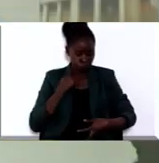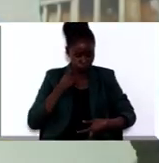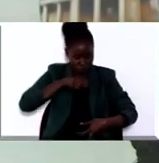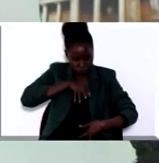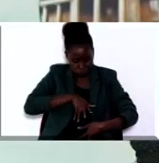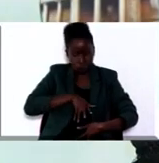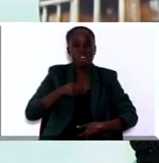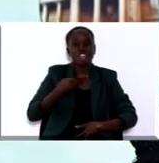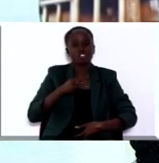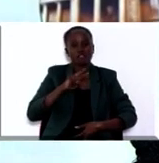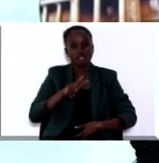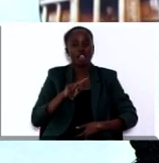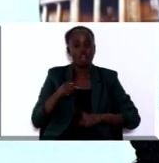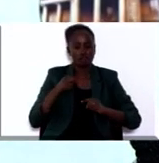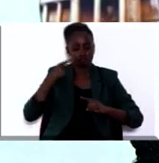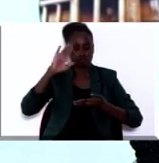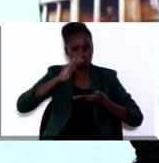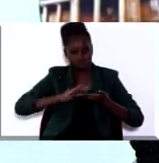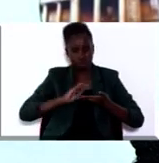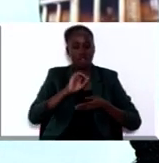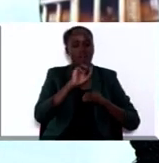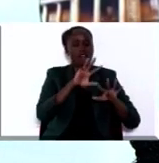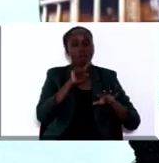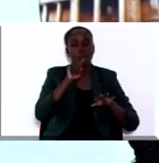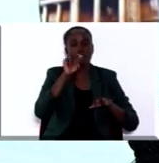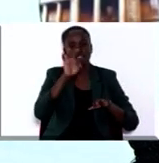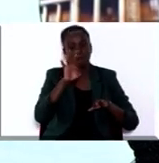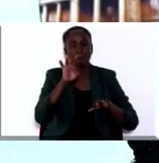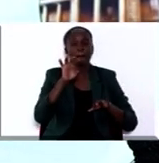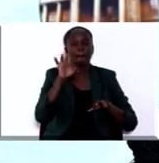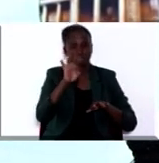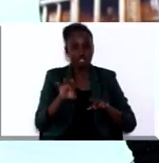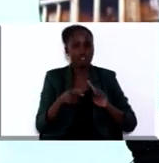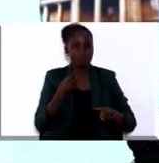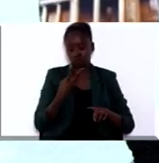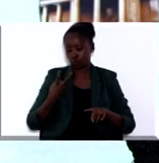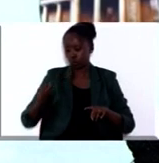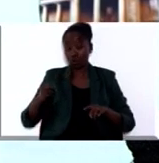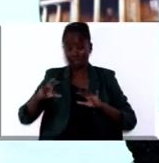HIV from 9.3% in 2009 to